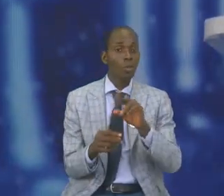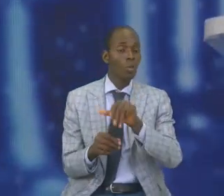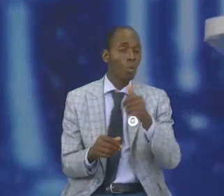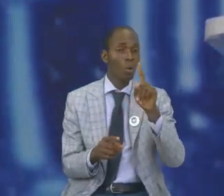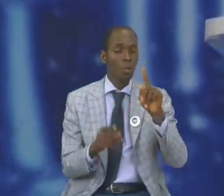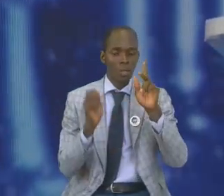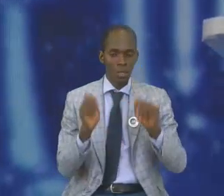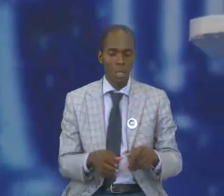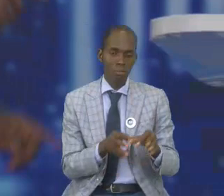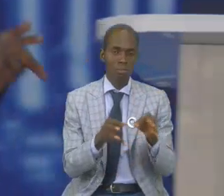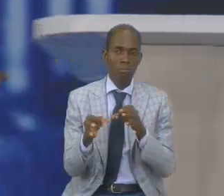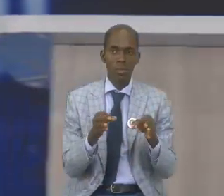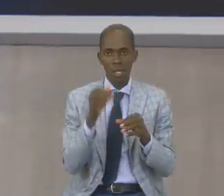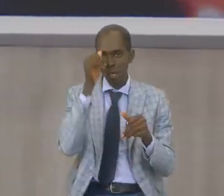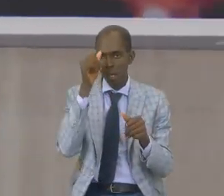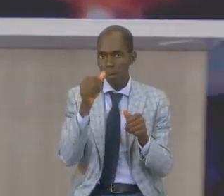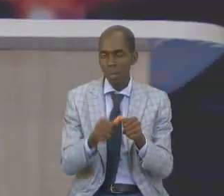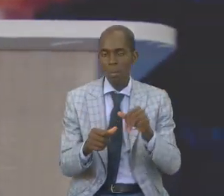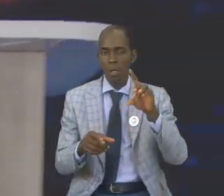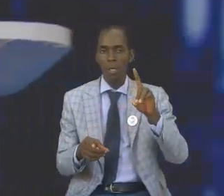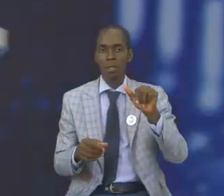could reveal. Remember, Daniel,